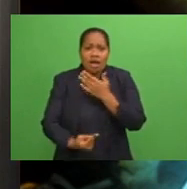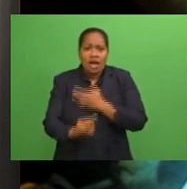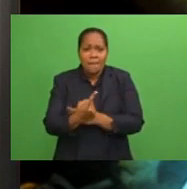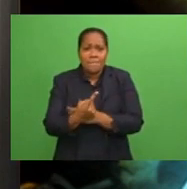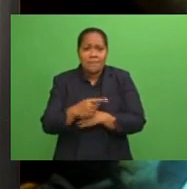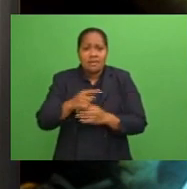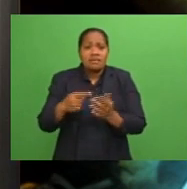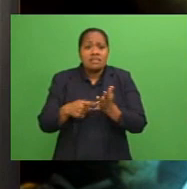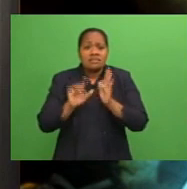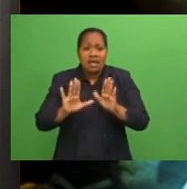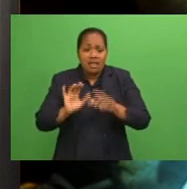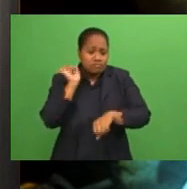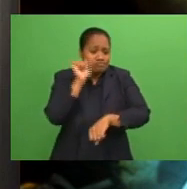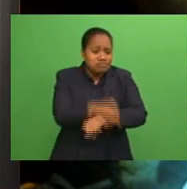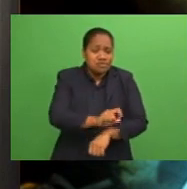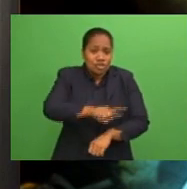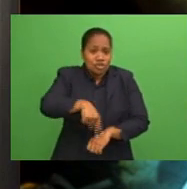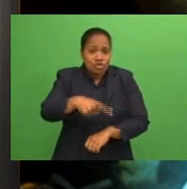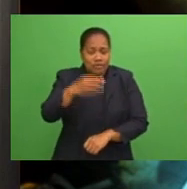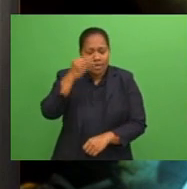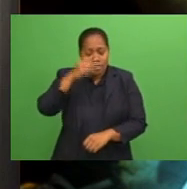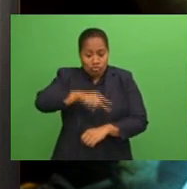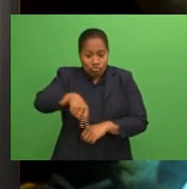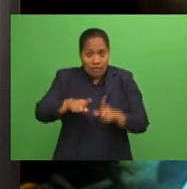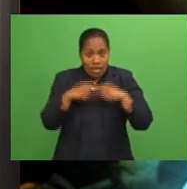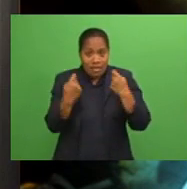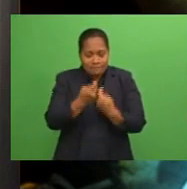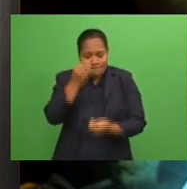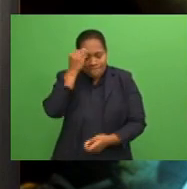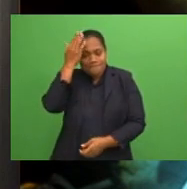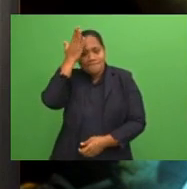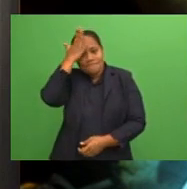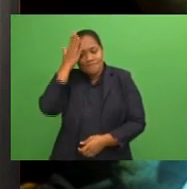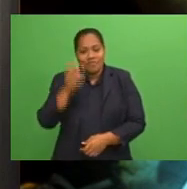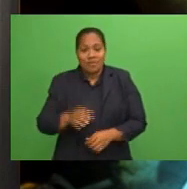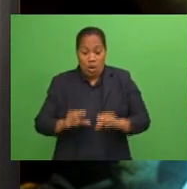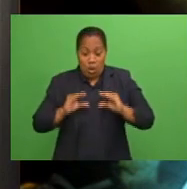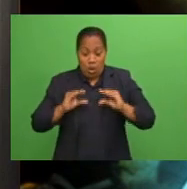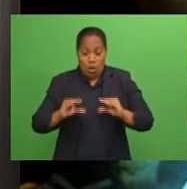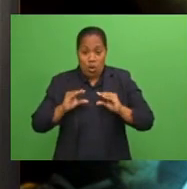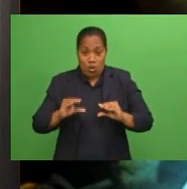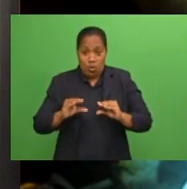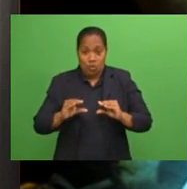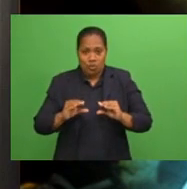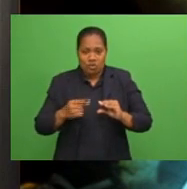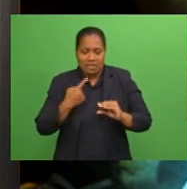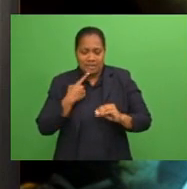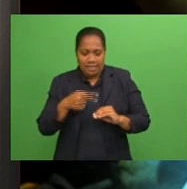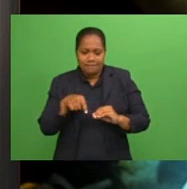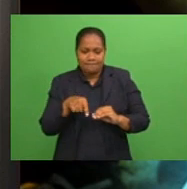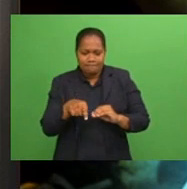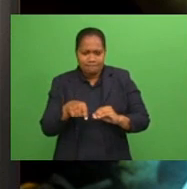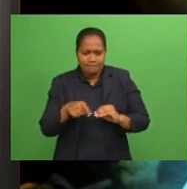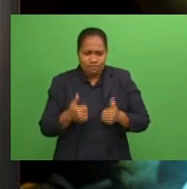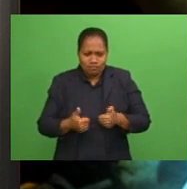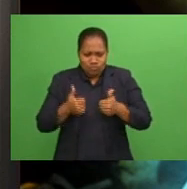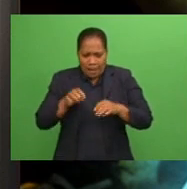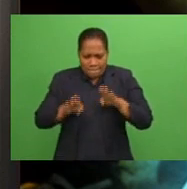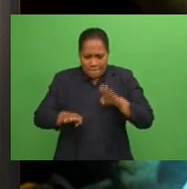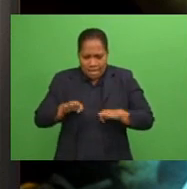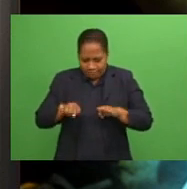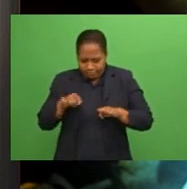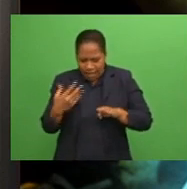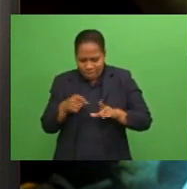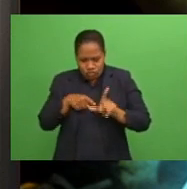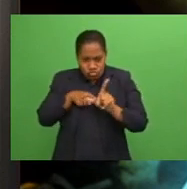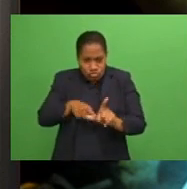team, the new look side is out to redeem themselves. Coach Tavaita Rowati says the side has a good balance of youth and